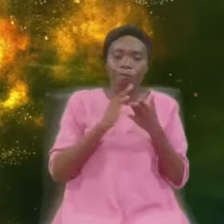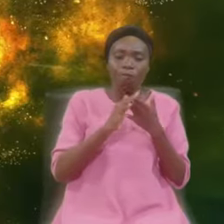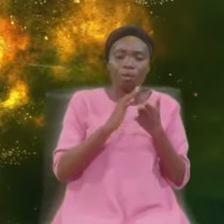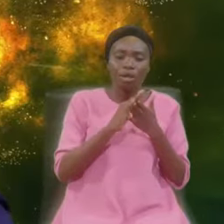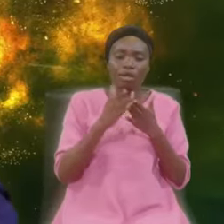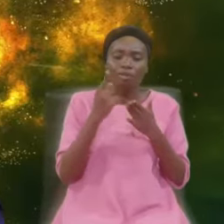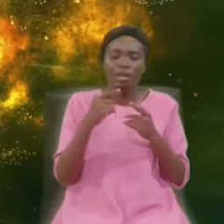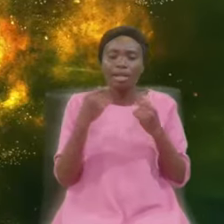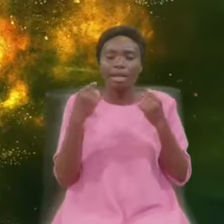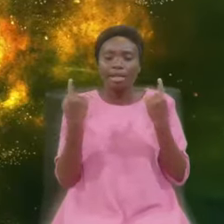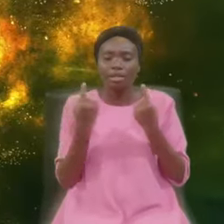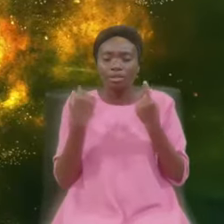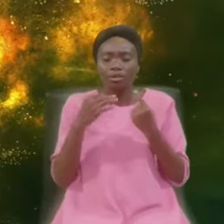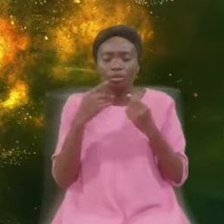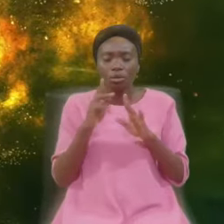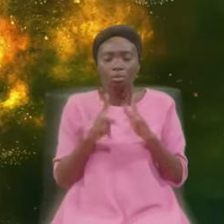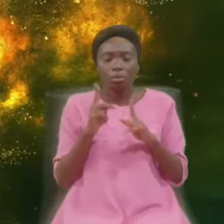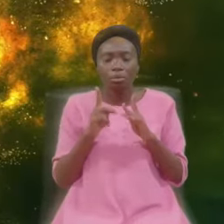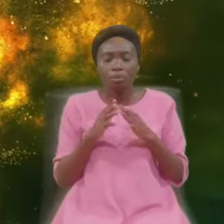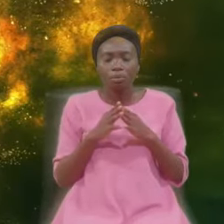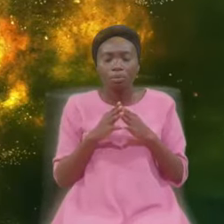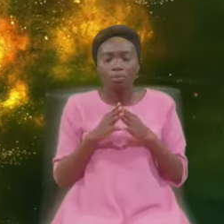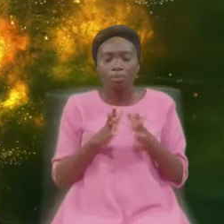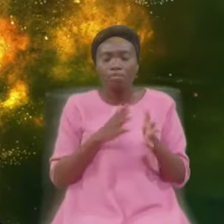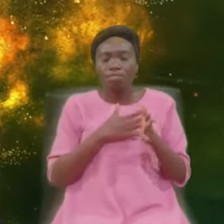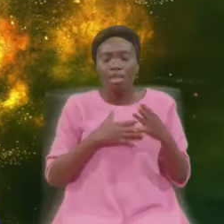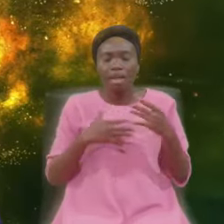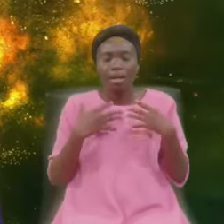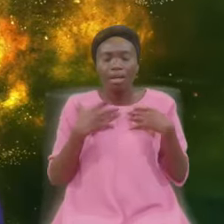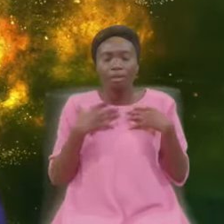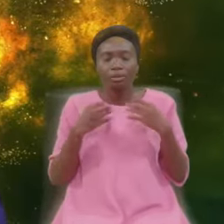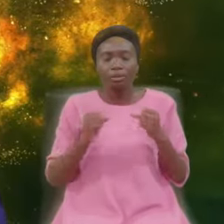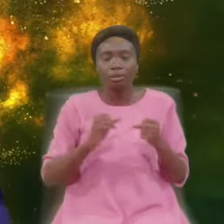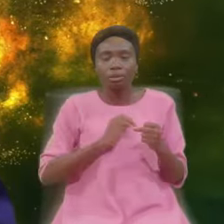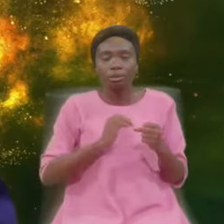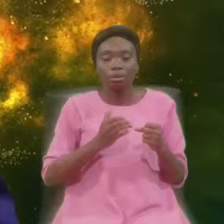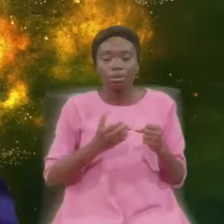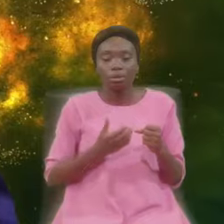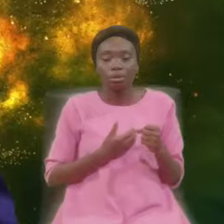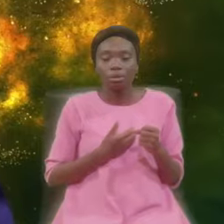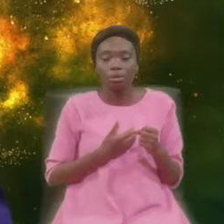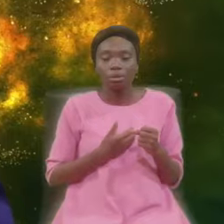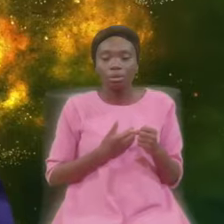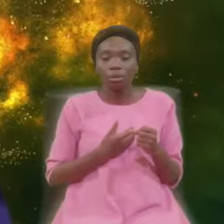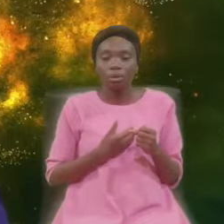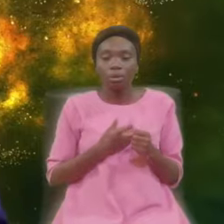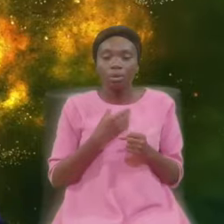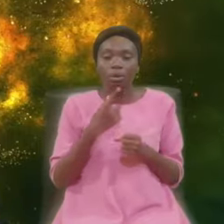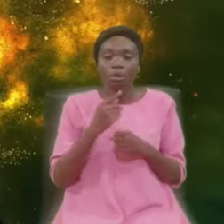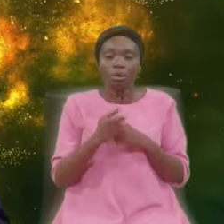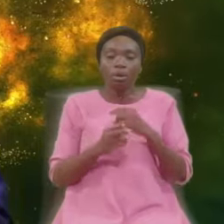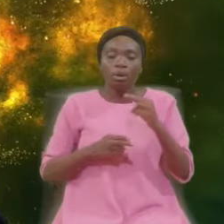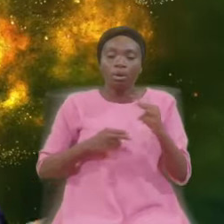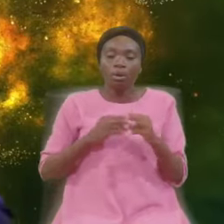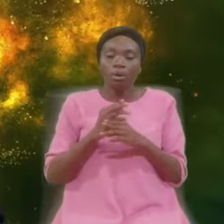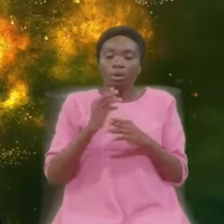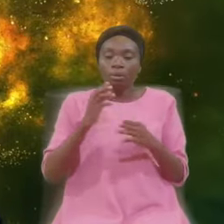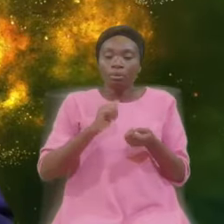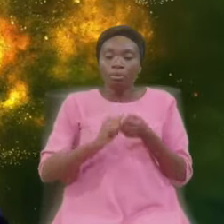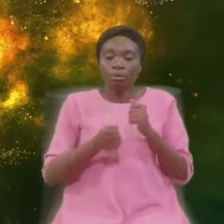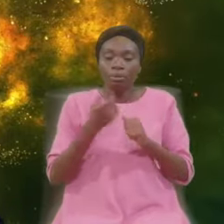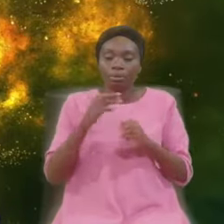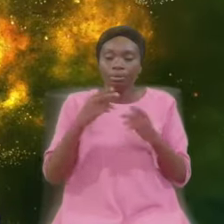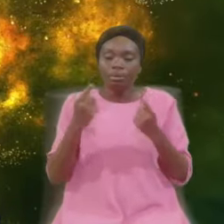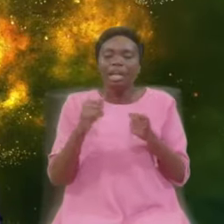the iniquities of the people and heal our world of the universal disease of sin. Everywhere